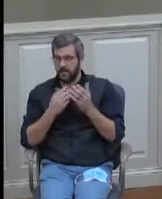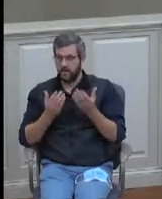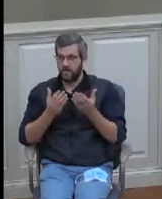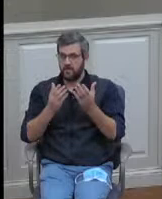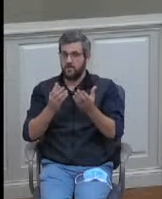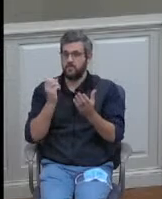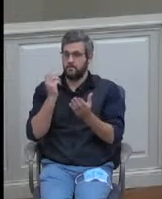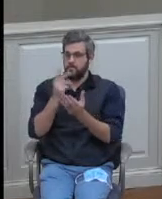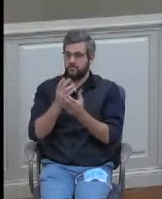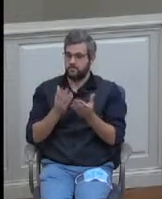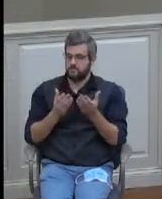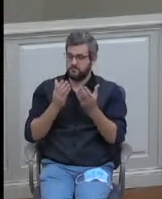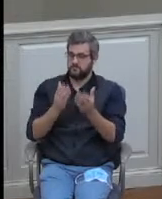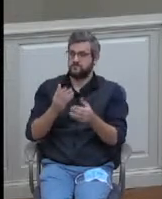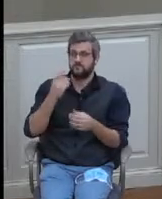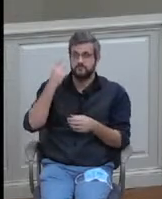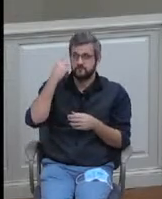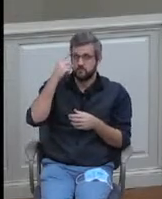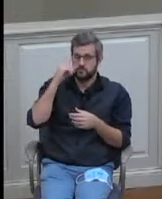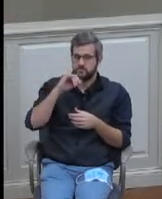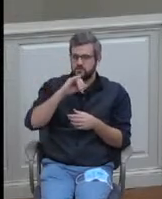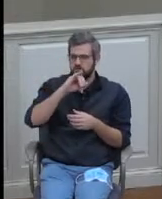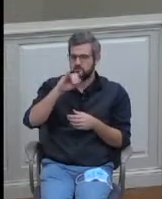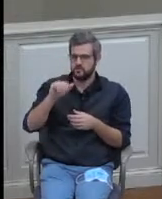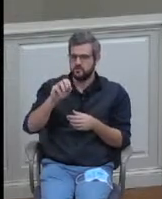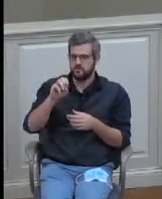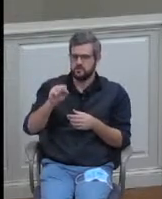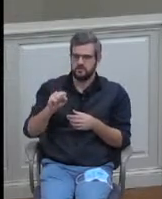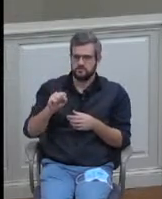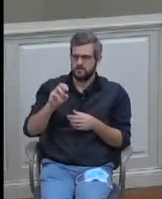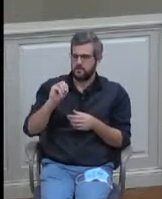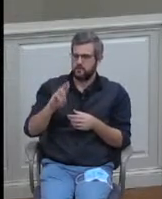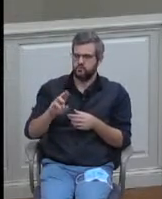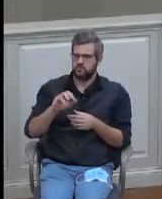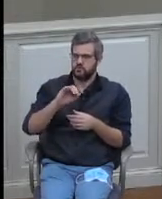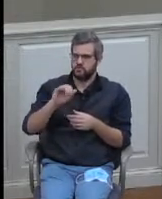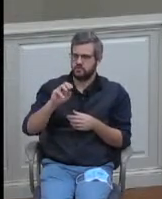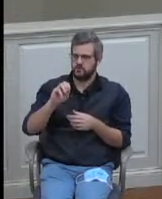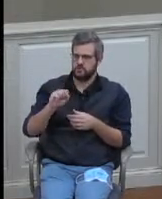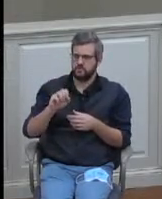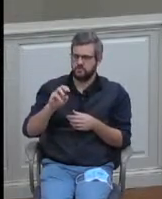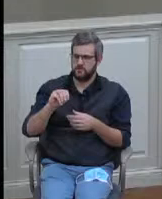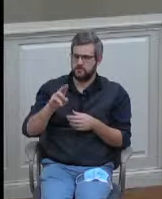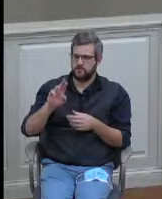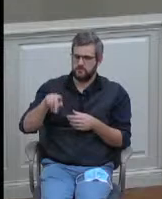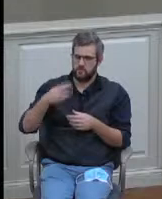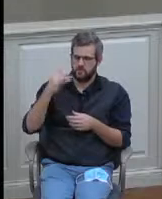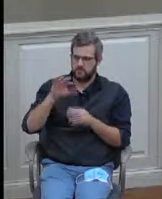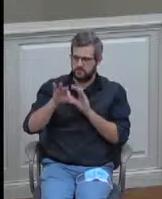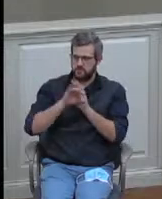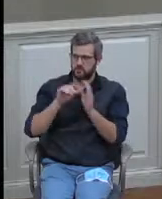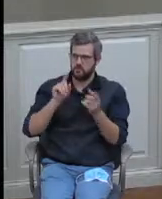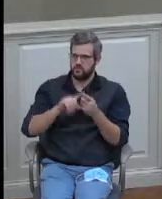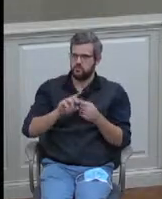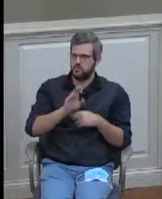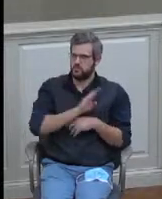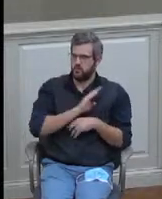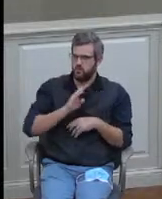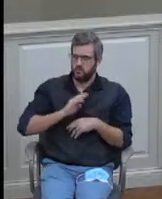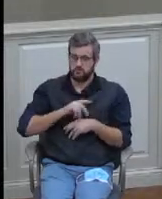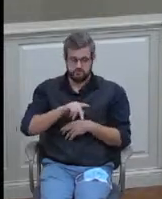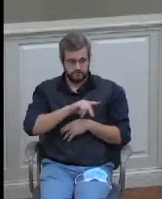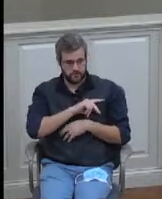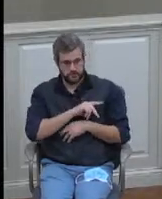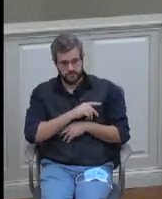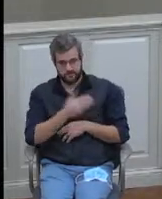approve the recommendation of Mr. James Murphy as a new member of the Urban Renewal Board. Thank you, Commissioner Atkins. Is there a